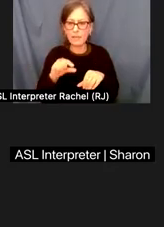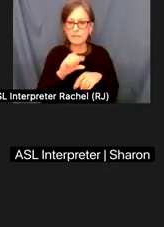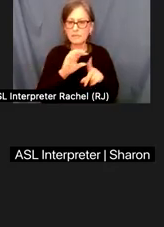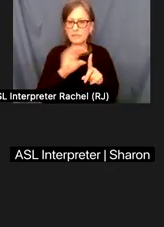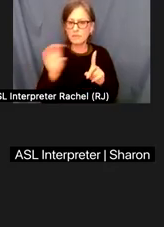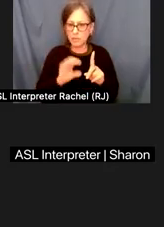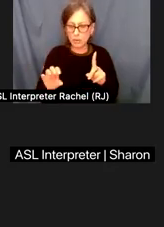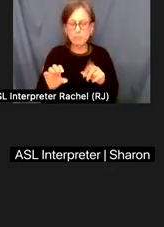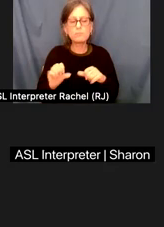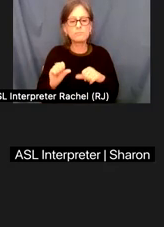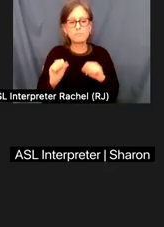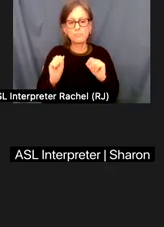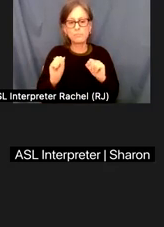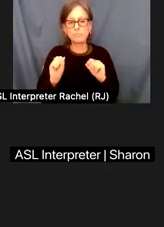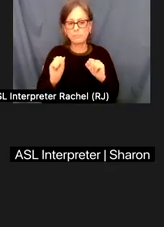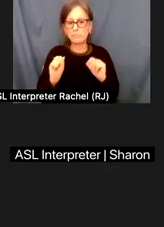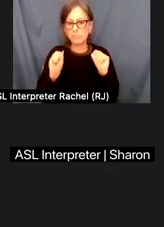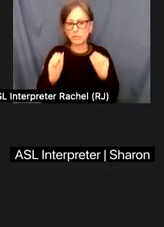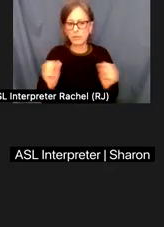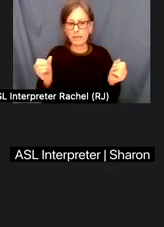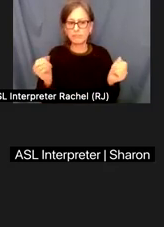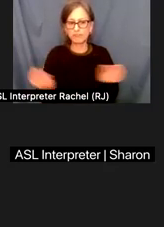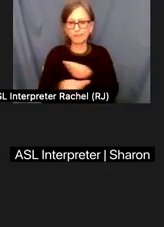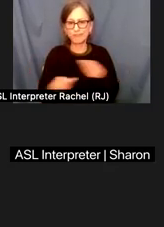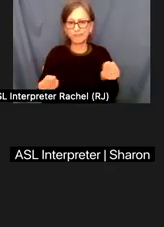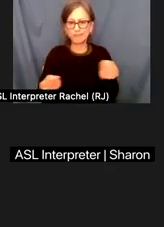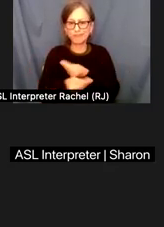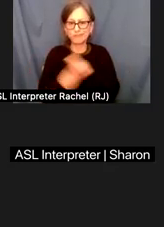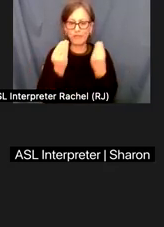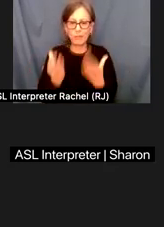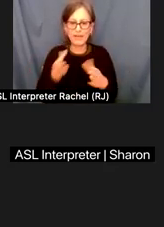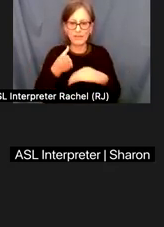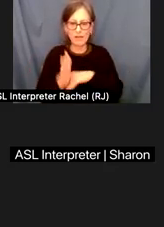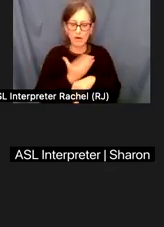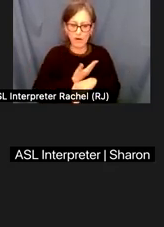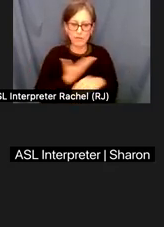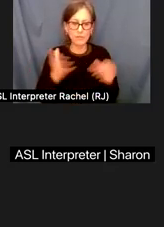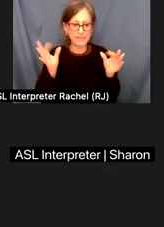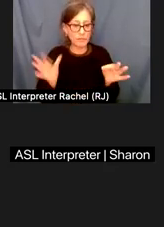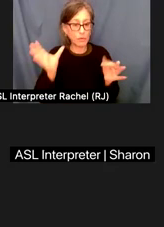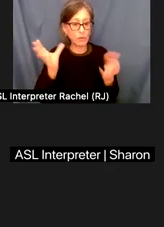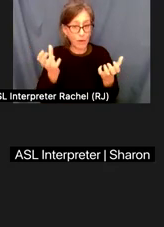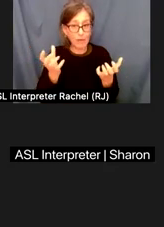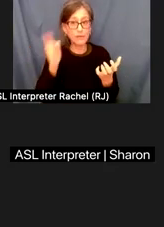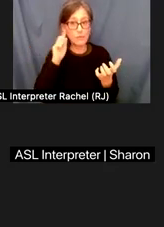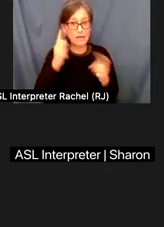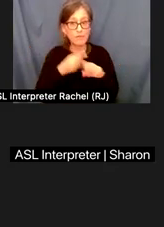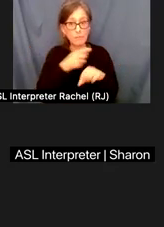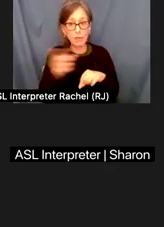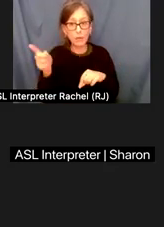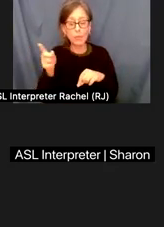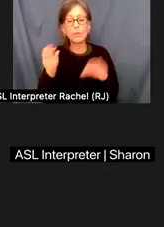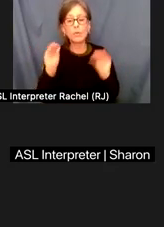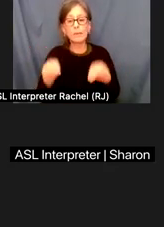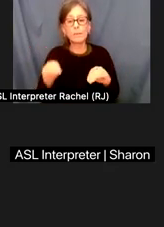brief overview of what we're doing. And we definitely want to hear from you. Again, you can put that in the